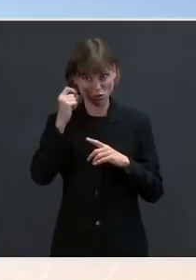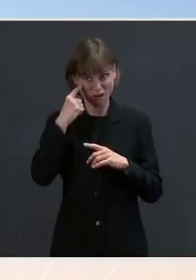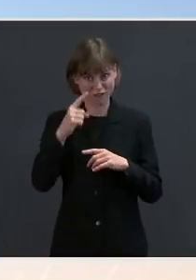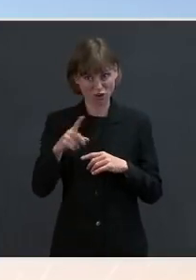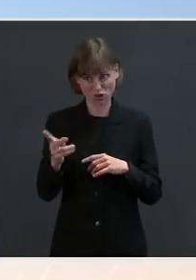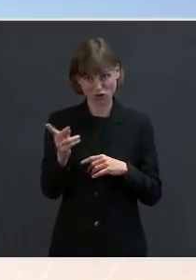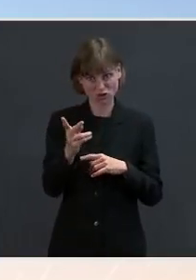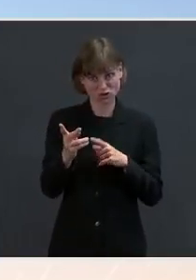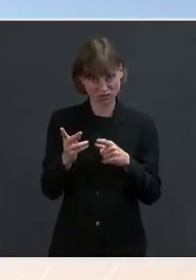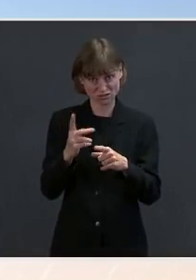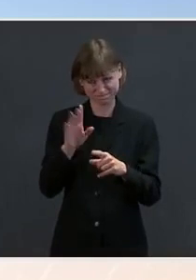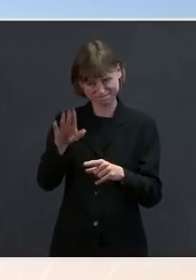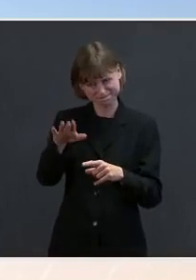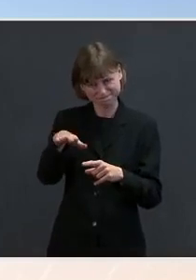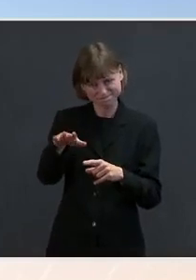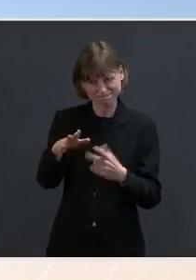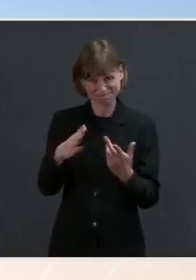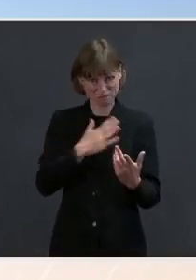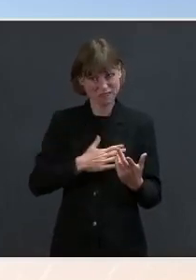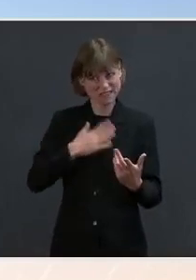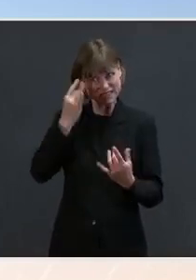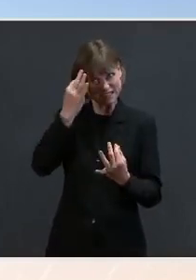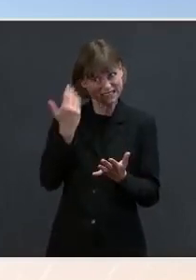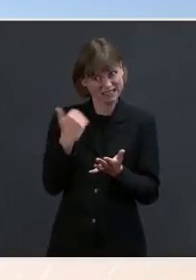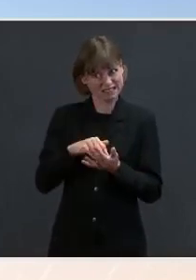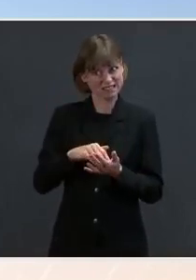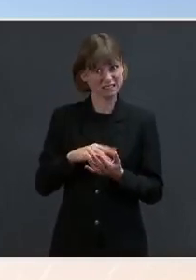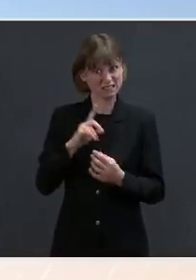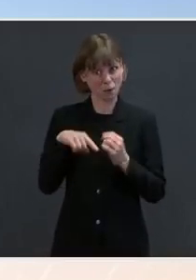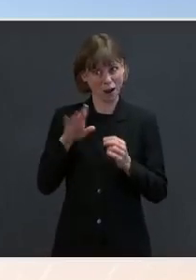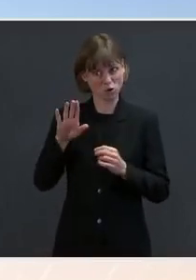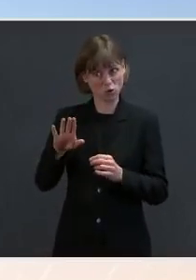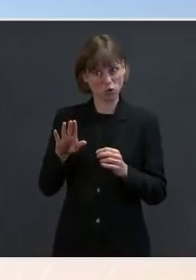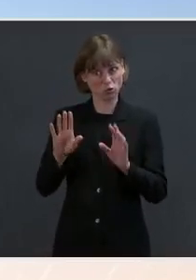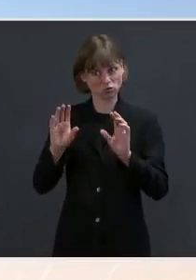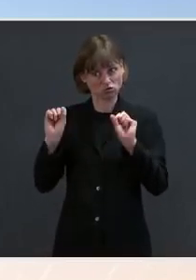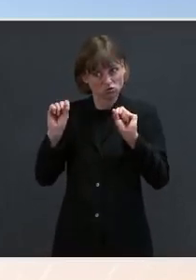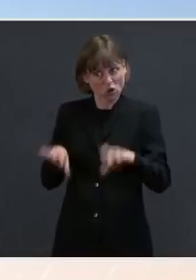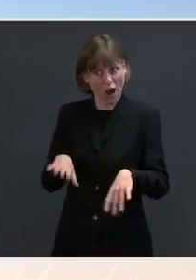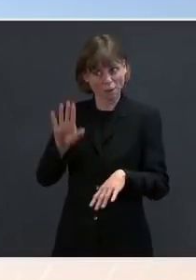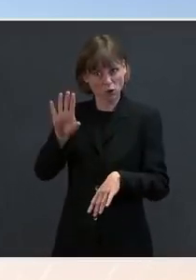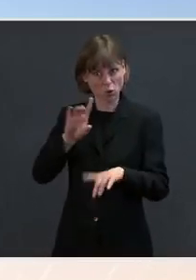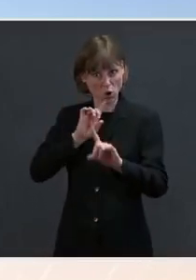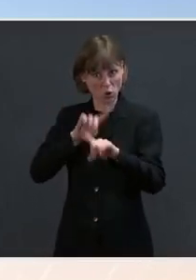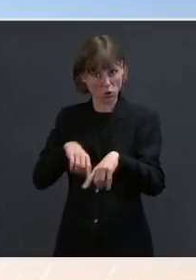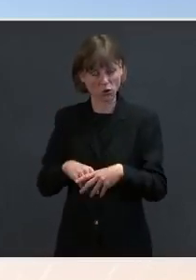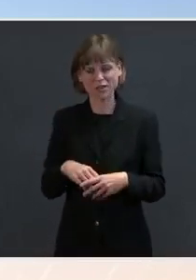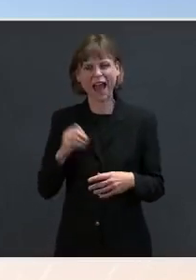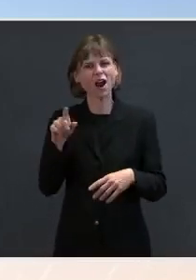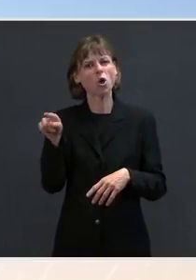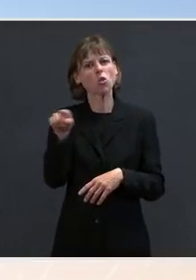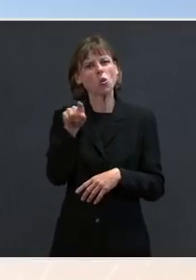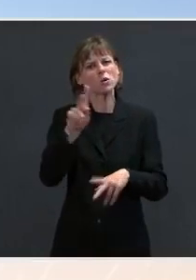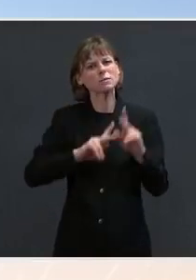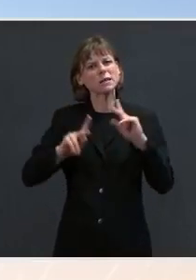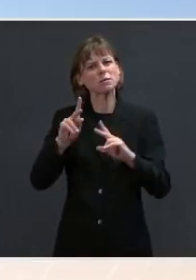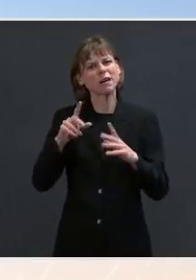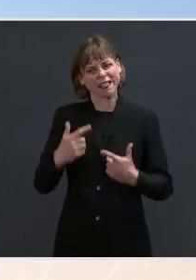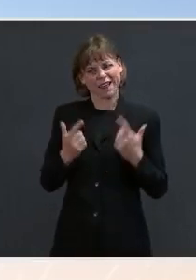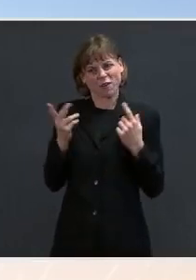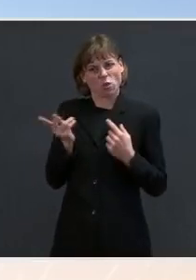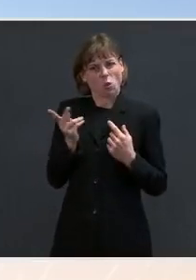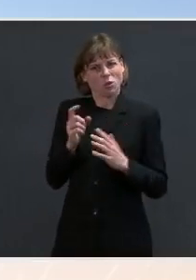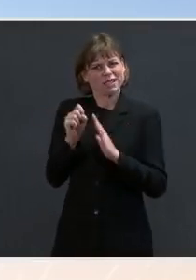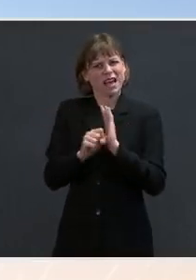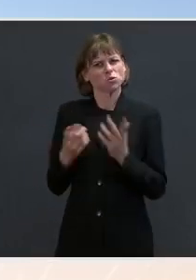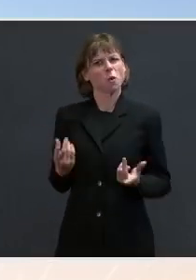to have them reconsider their orders? And secondly, what are people in those states supposed to do if they're confused about